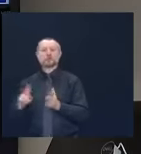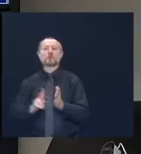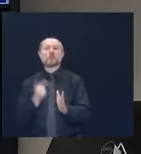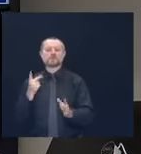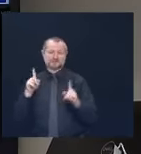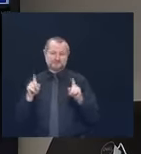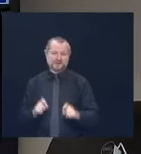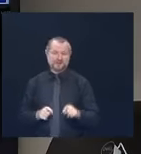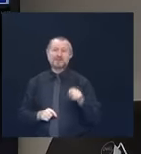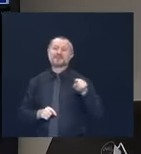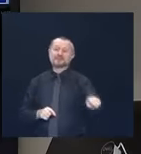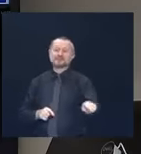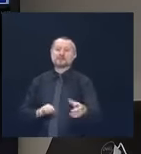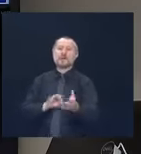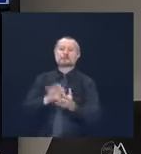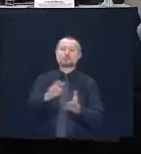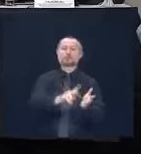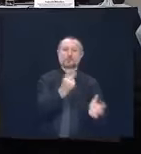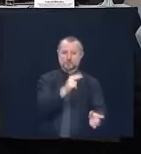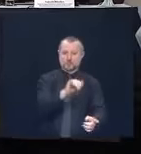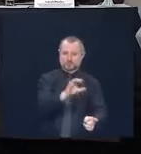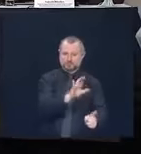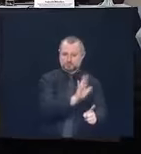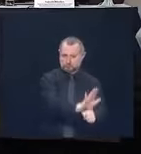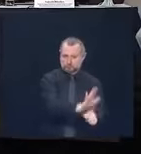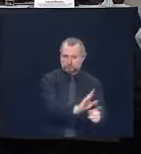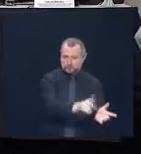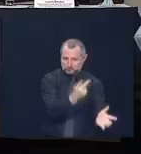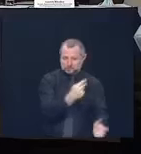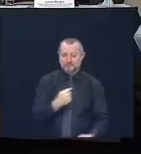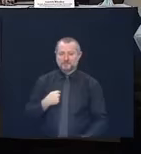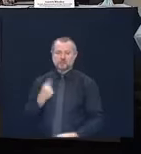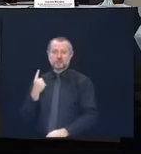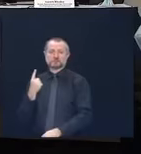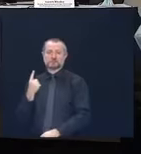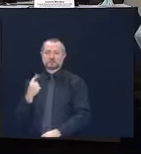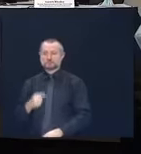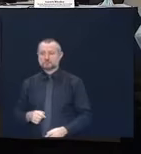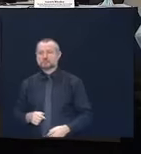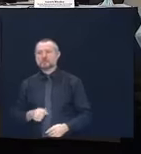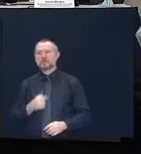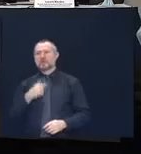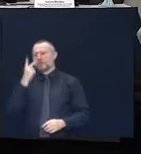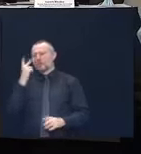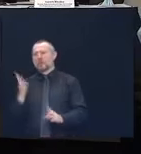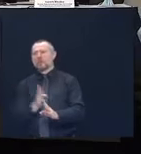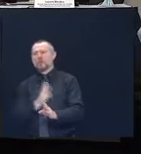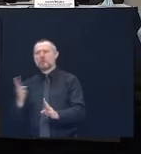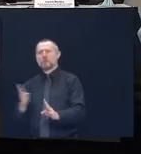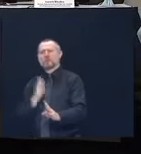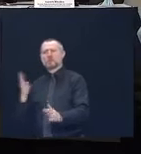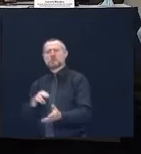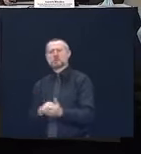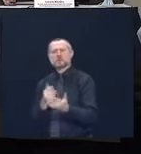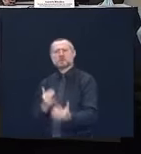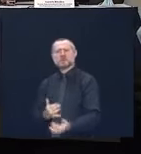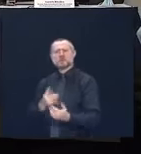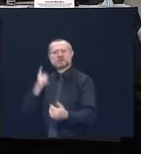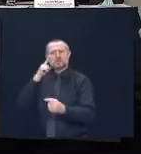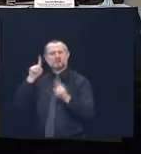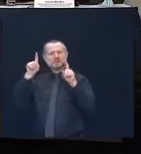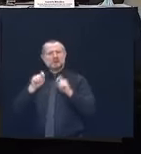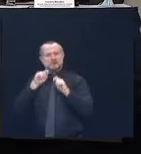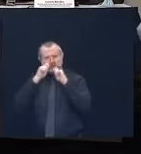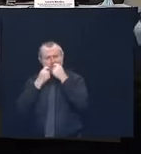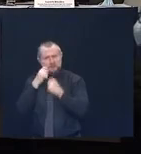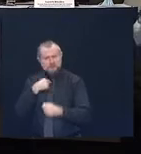their numbers. Yeah, I mean, along those lines, we're now seeing very long lines at CityMD and other private clinics. We know in the worst of this, we